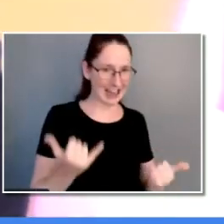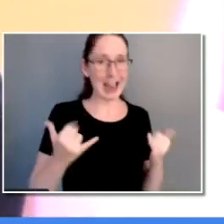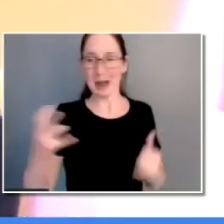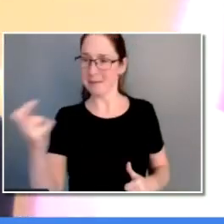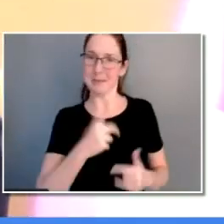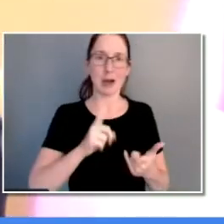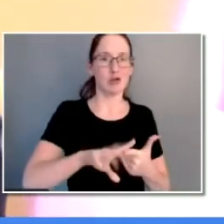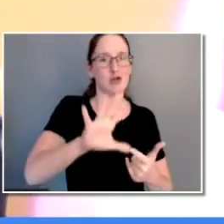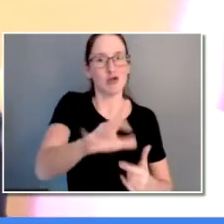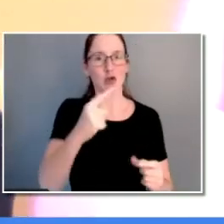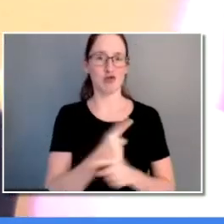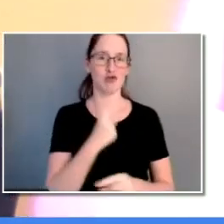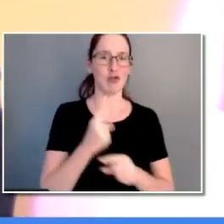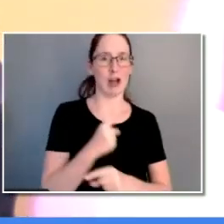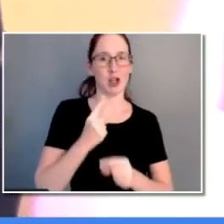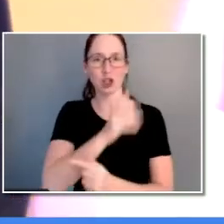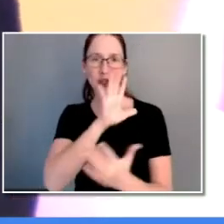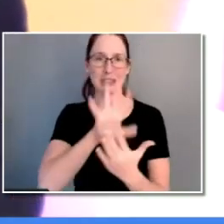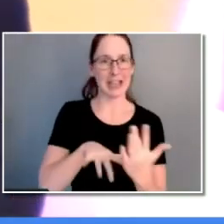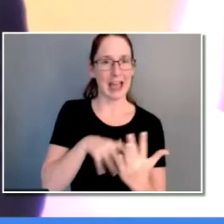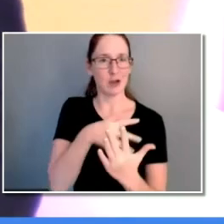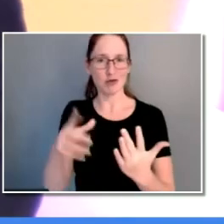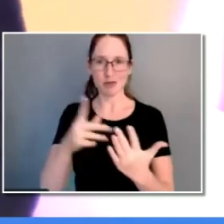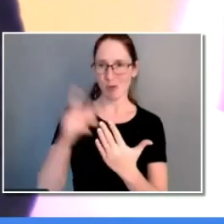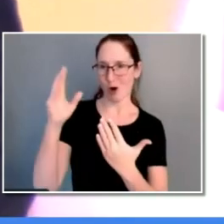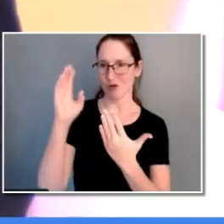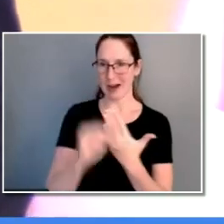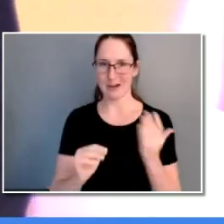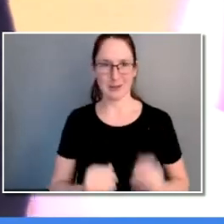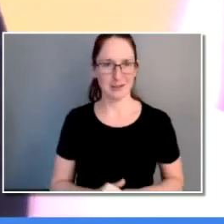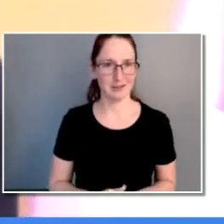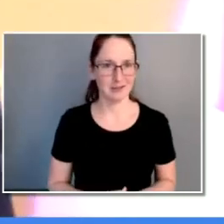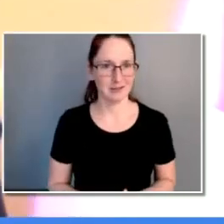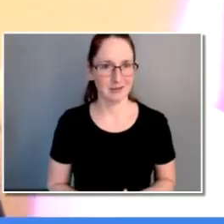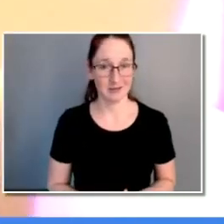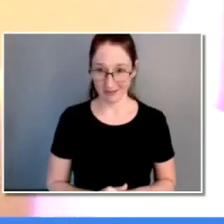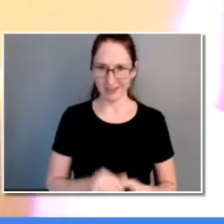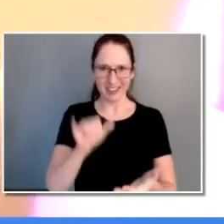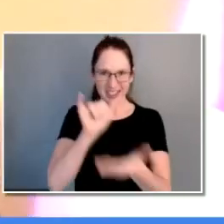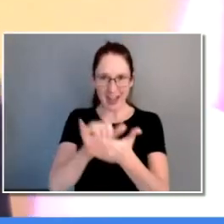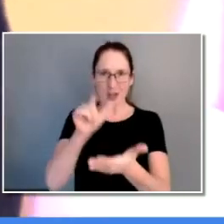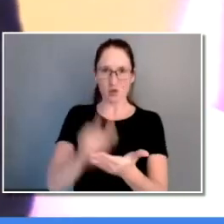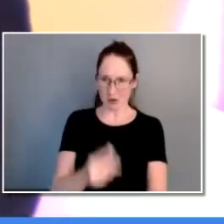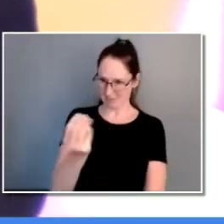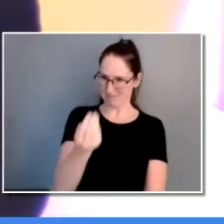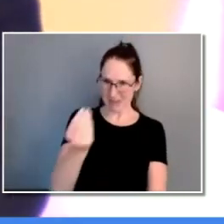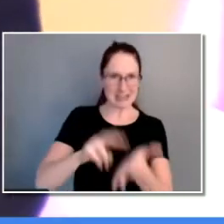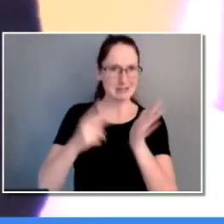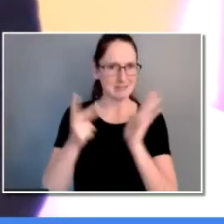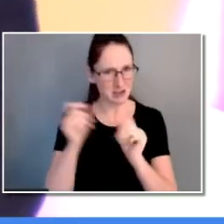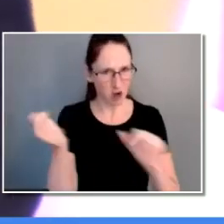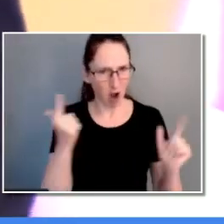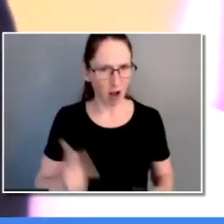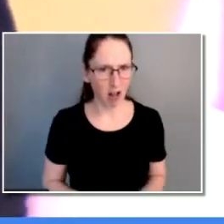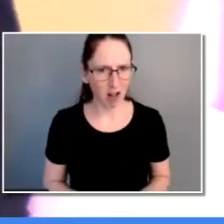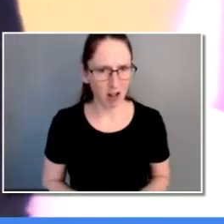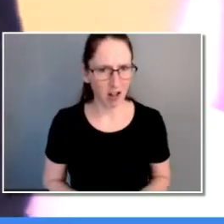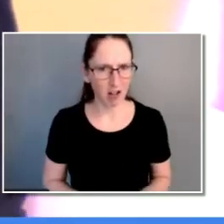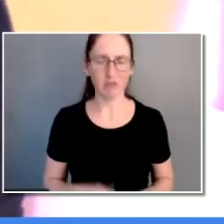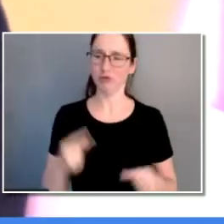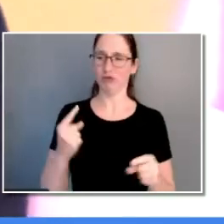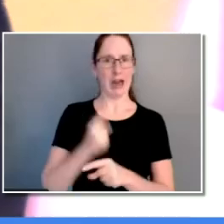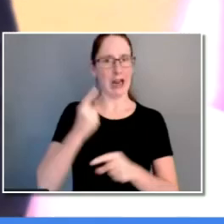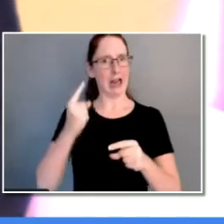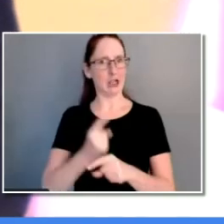your regularly scheduled programming. That's what Monday is, y'all. It is the